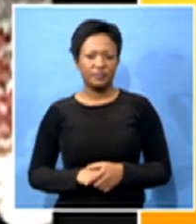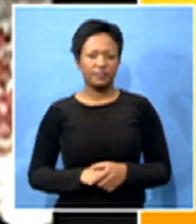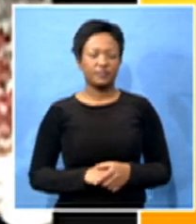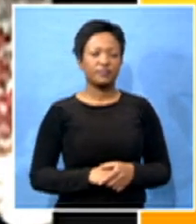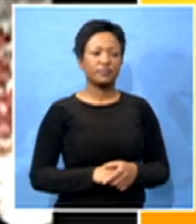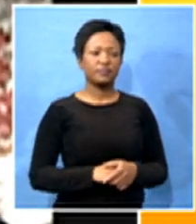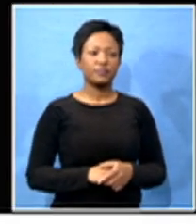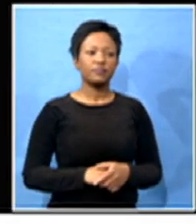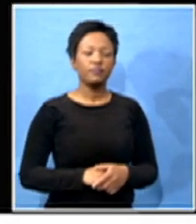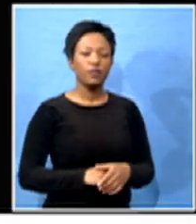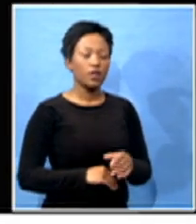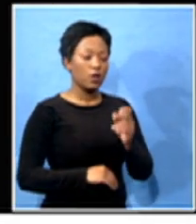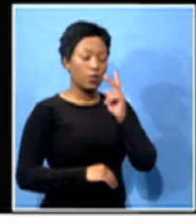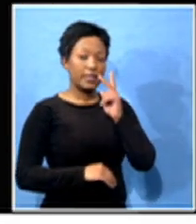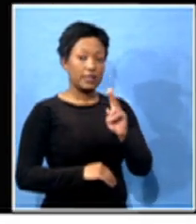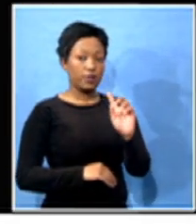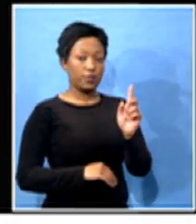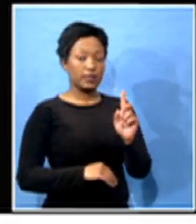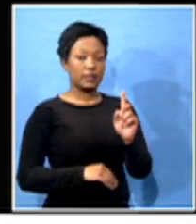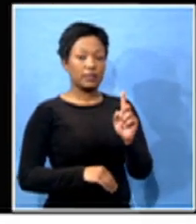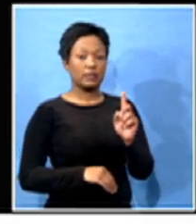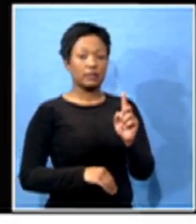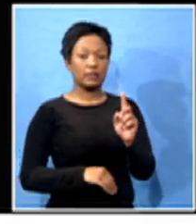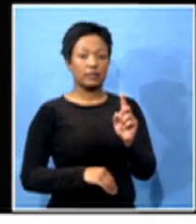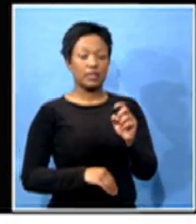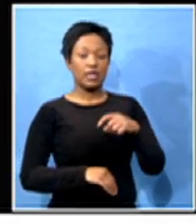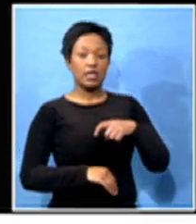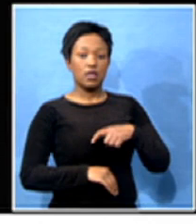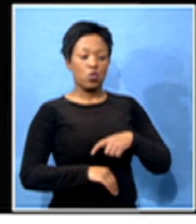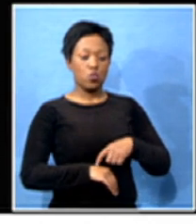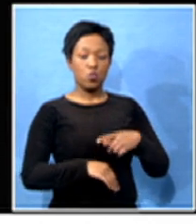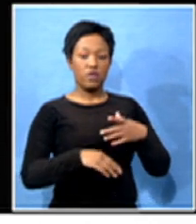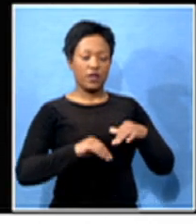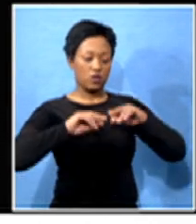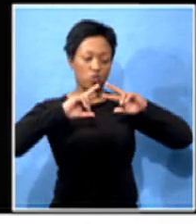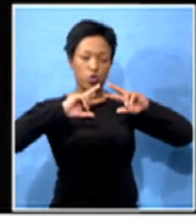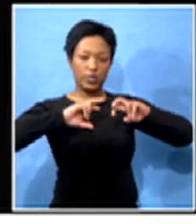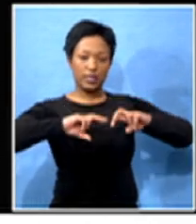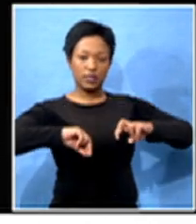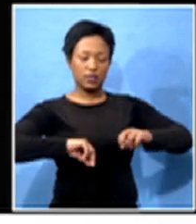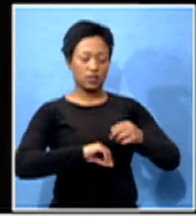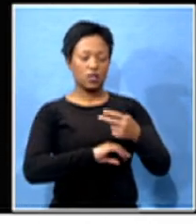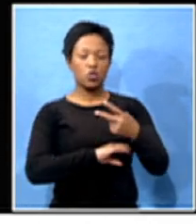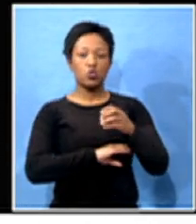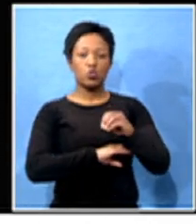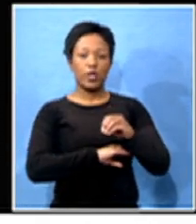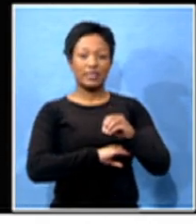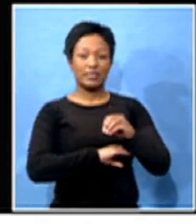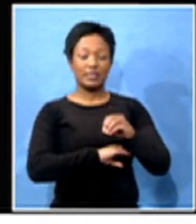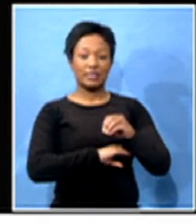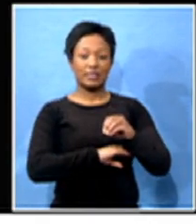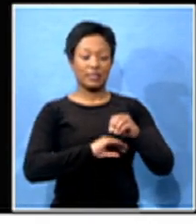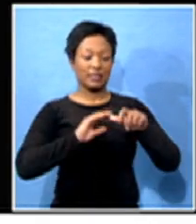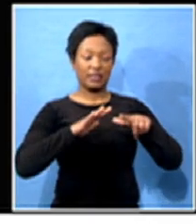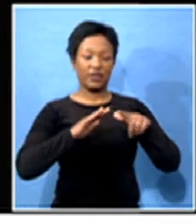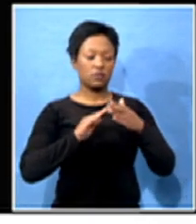What we've seen is that during the research that we did in 2017 to 2019, we had to interview